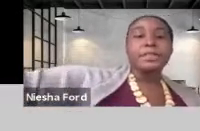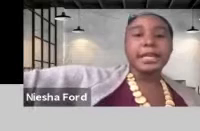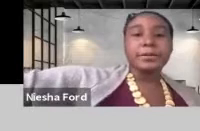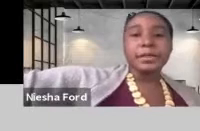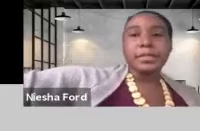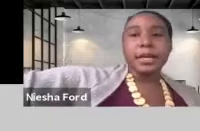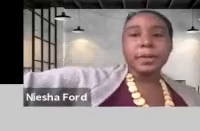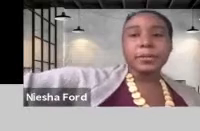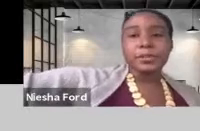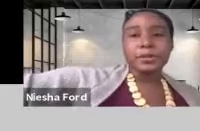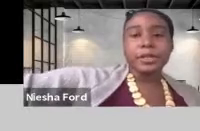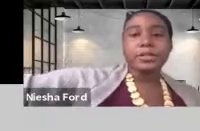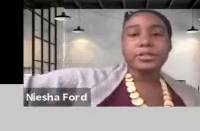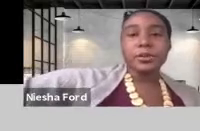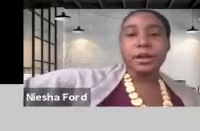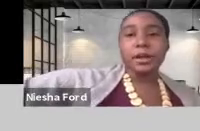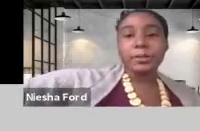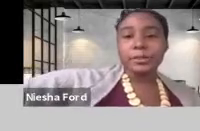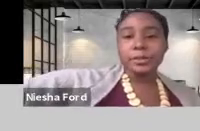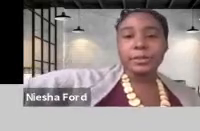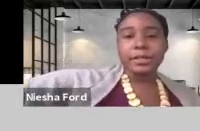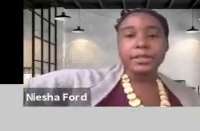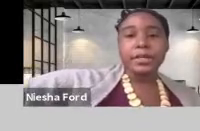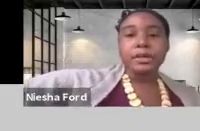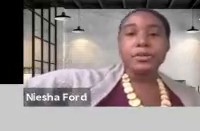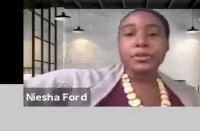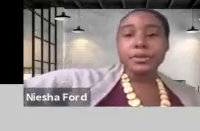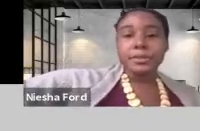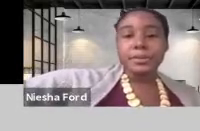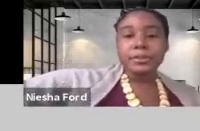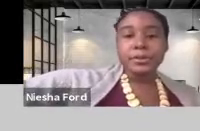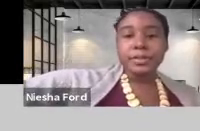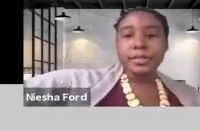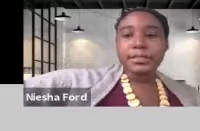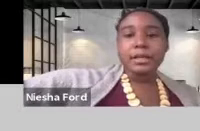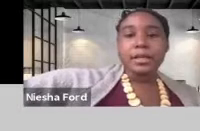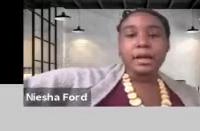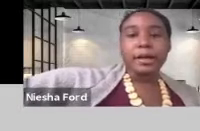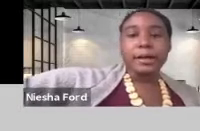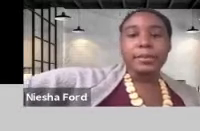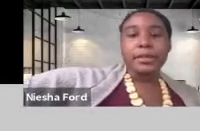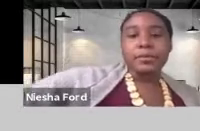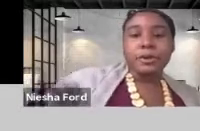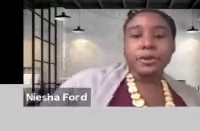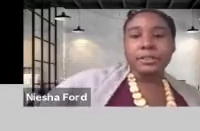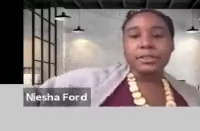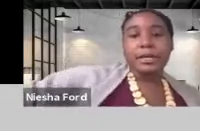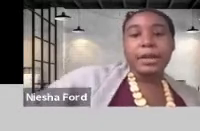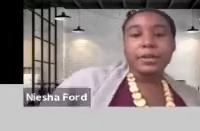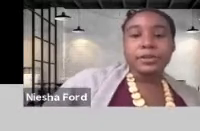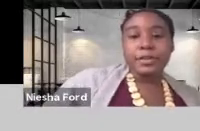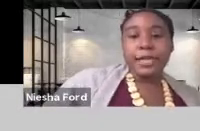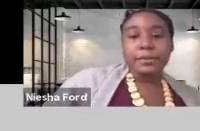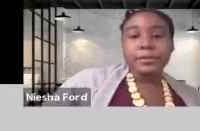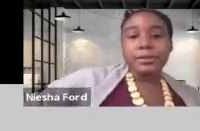So for today, we're going to talk about personas. So what are personas? Who uses personas? We're going to talk